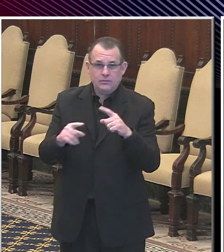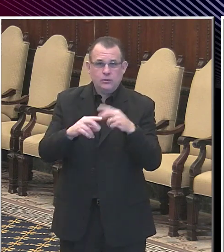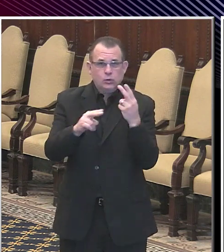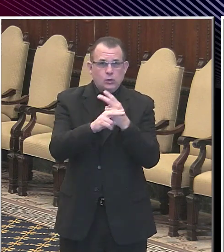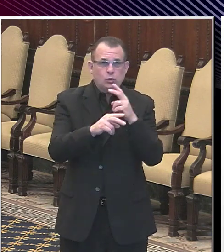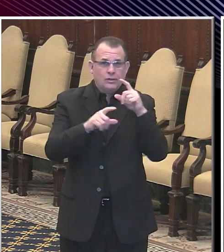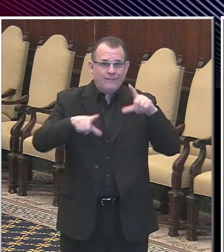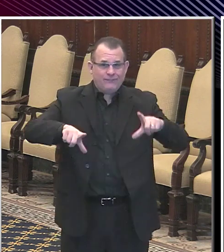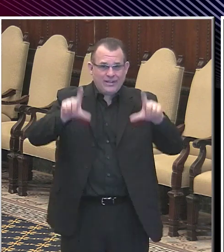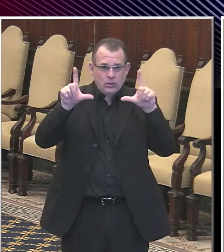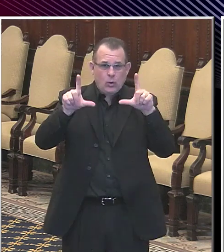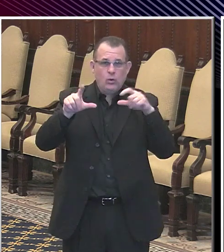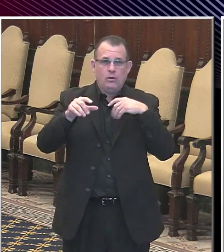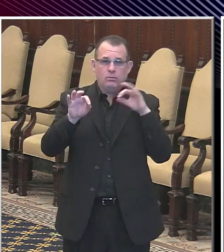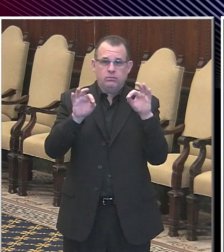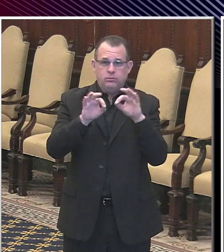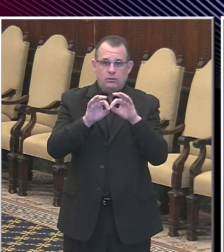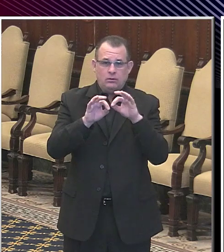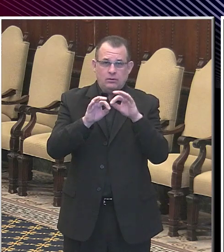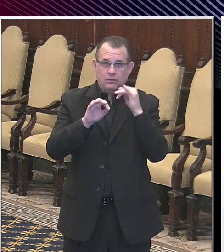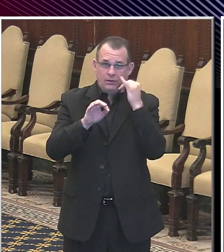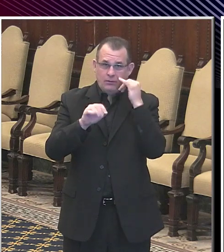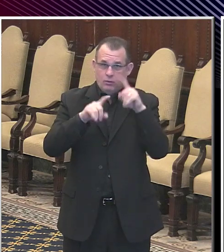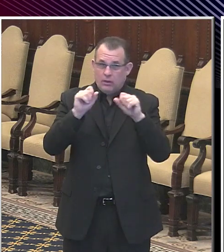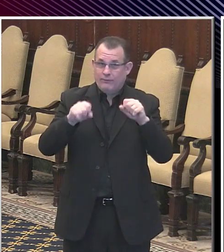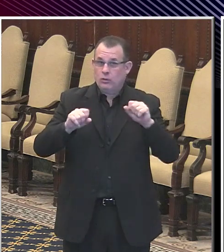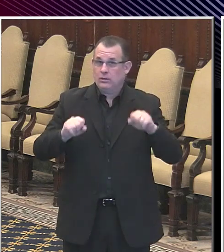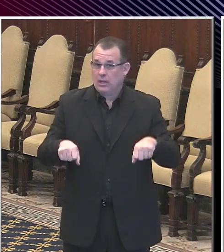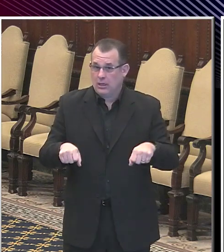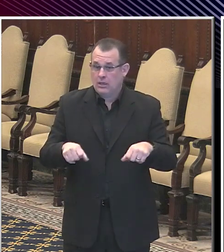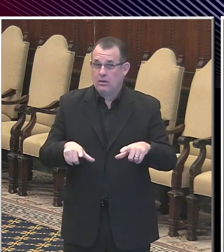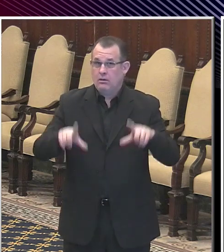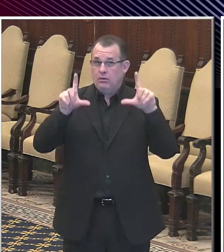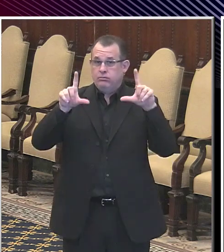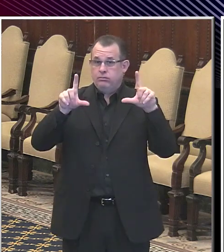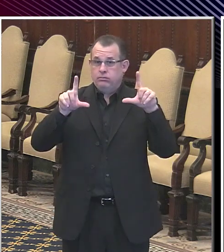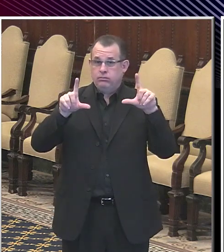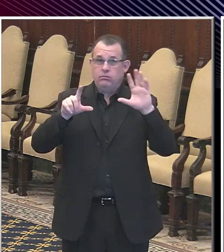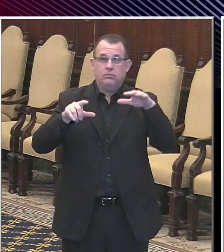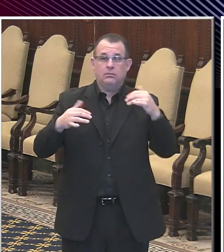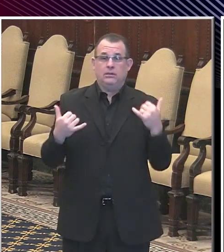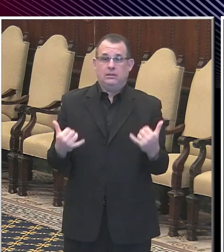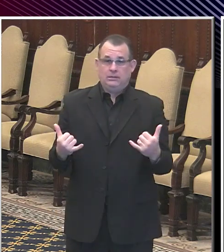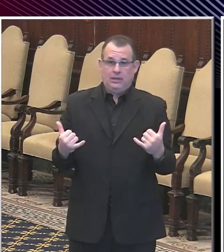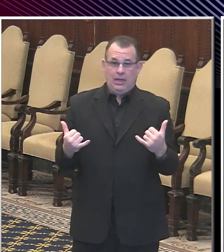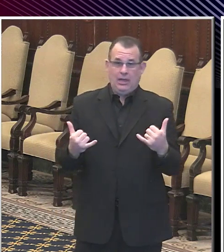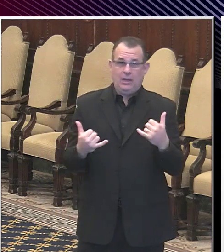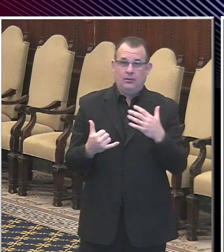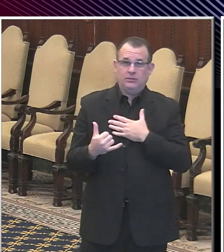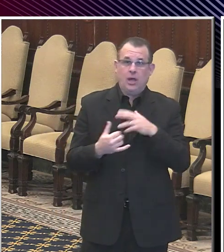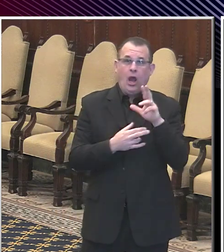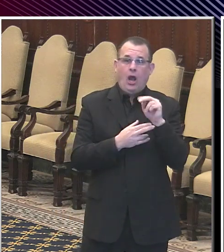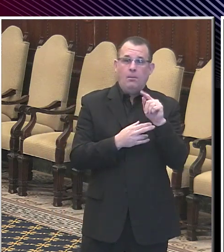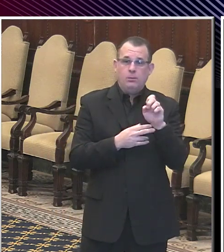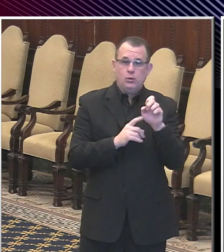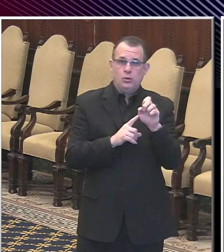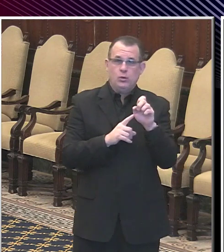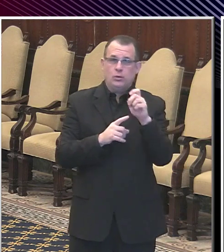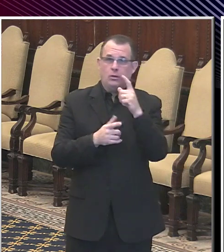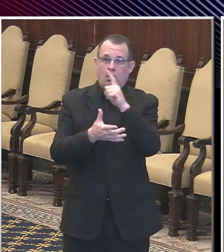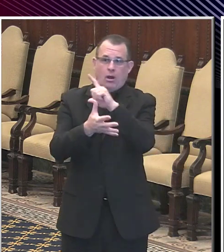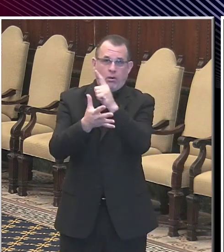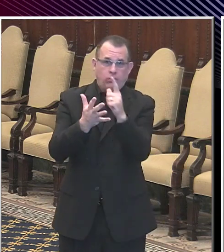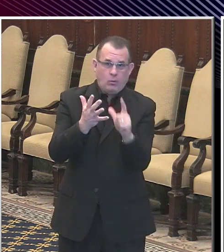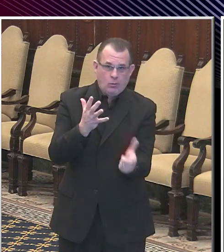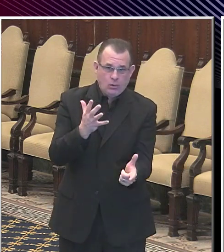your question if you are able for broadcasting purposes. We will now unmute reporters one by one to ask questions, starting with